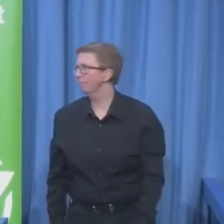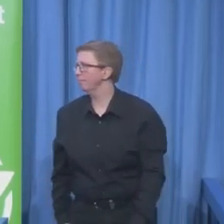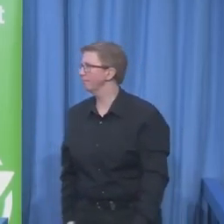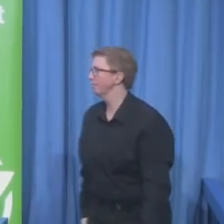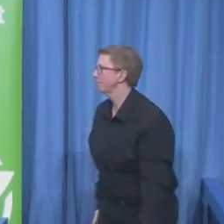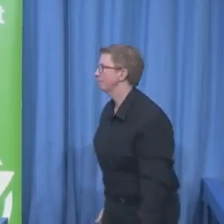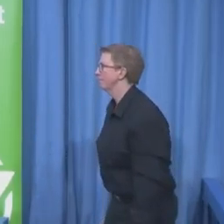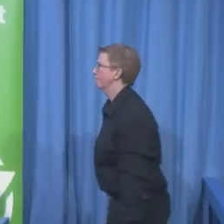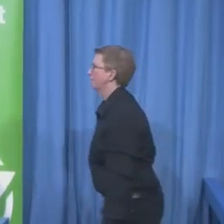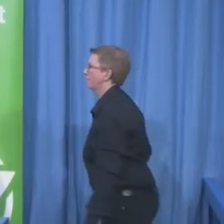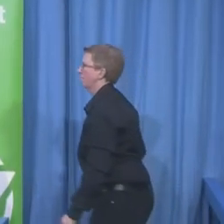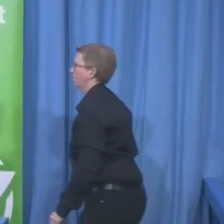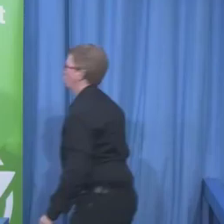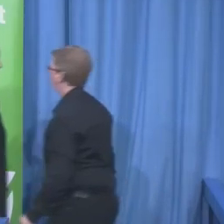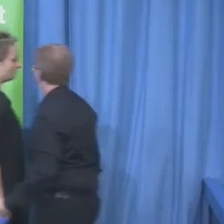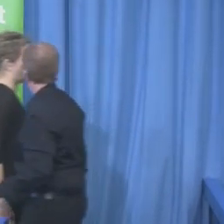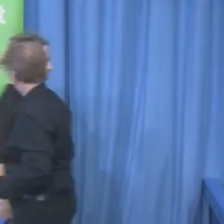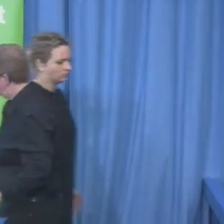Oh, here we go. Okay.